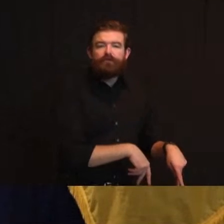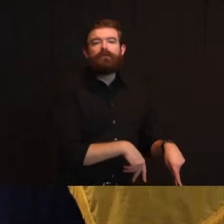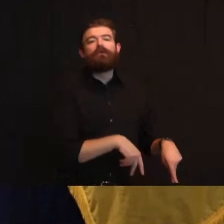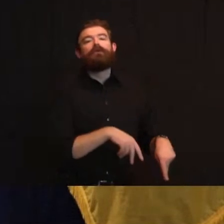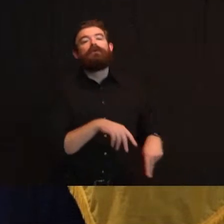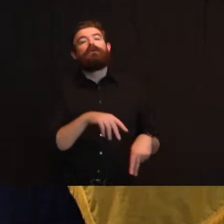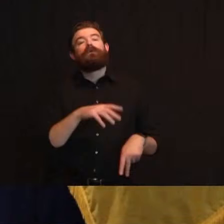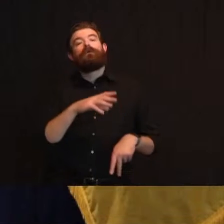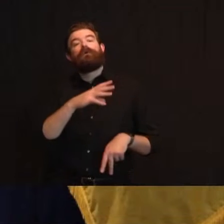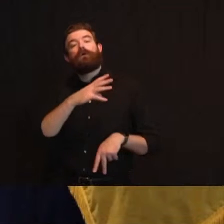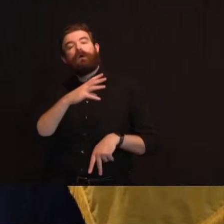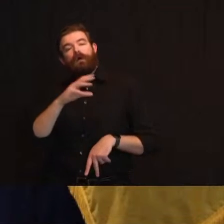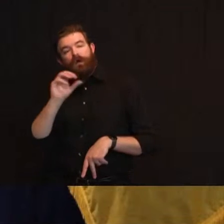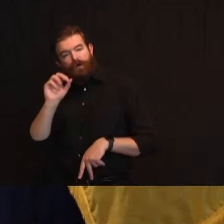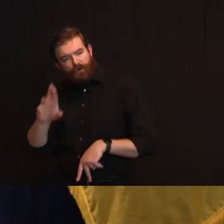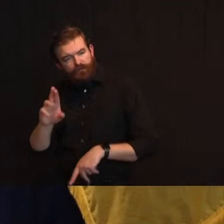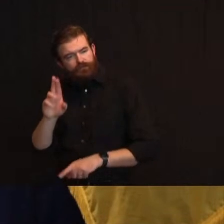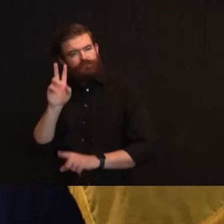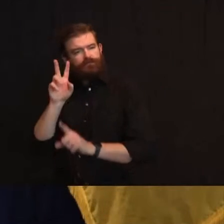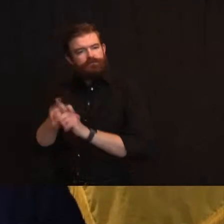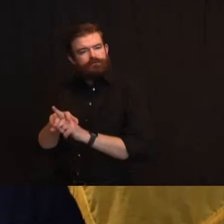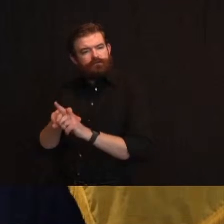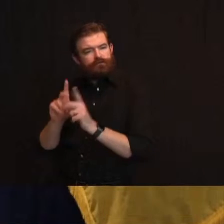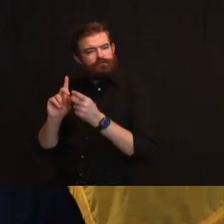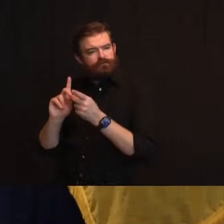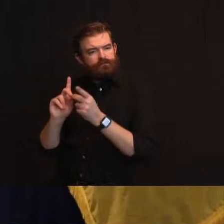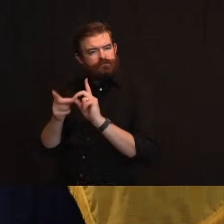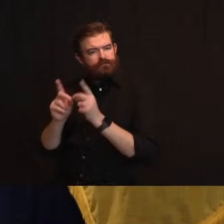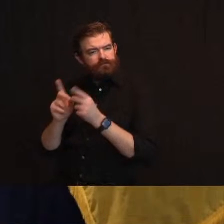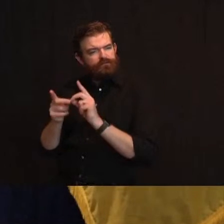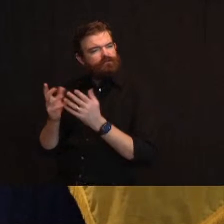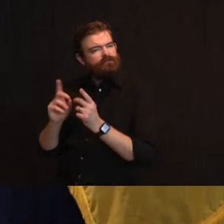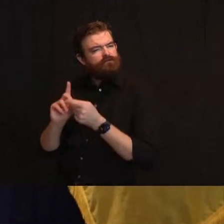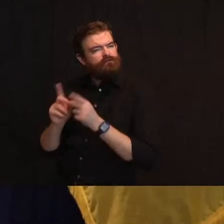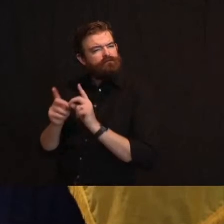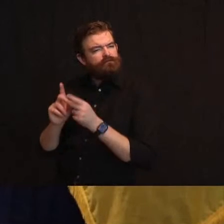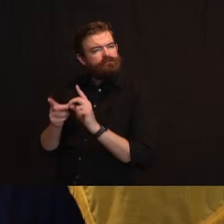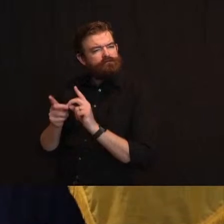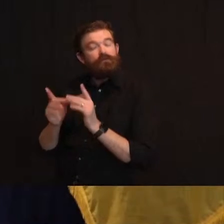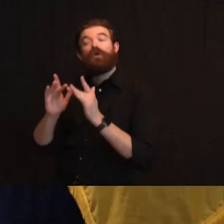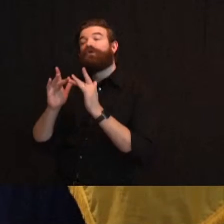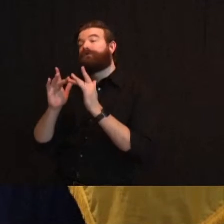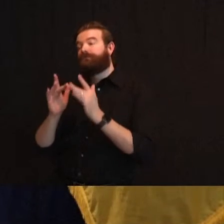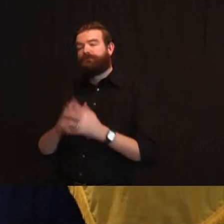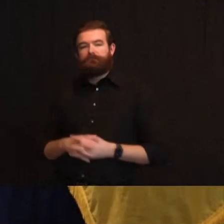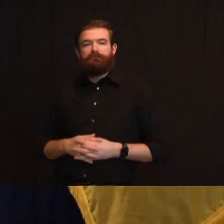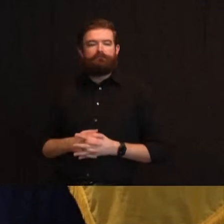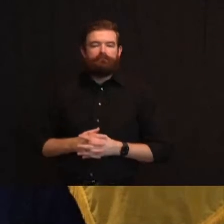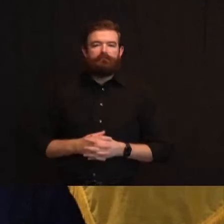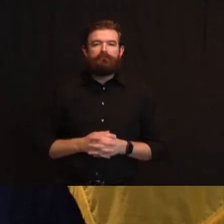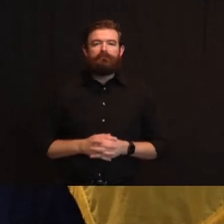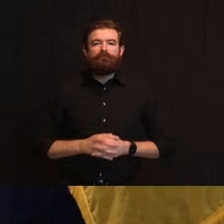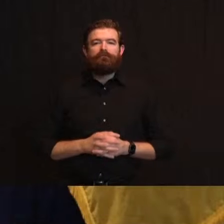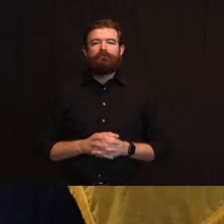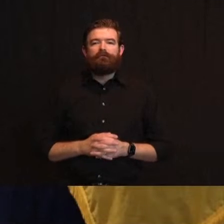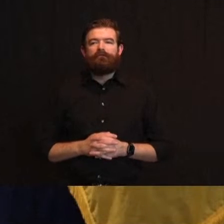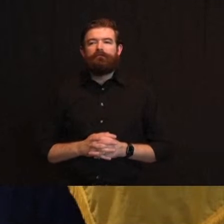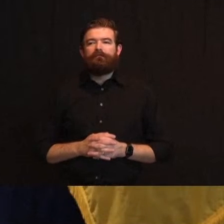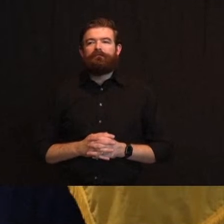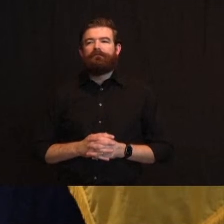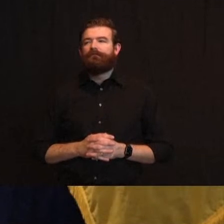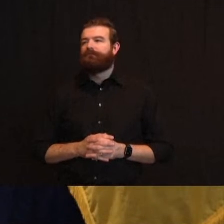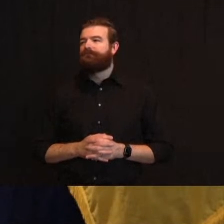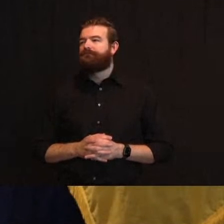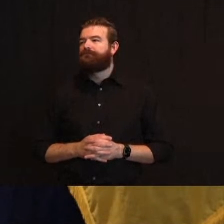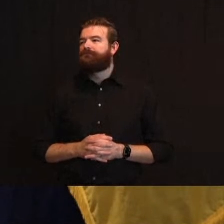political organizations be planning for February and March to hold in-person conventions to award